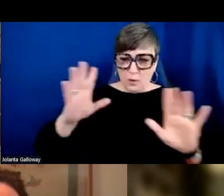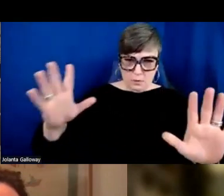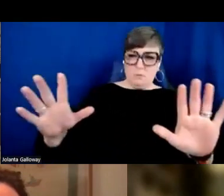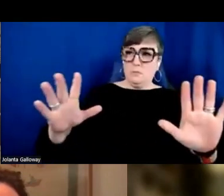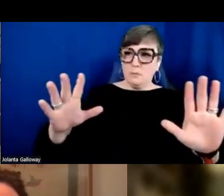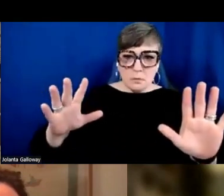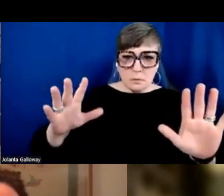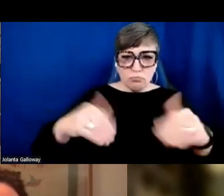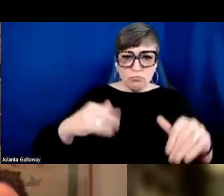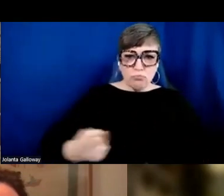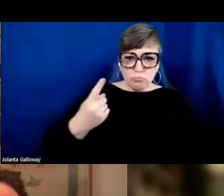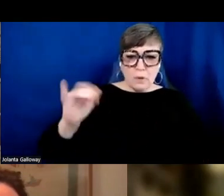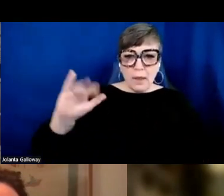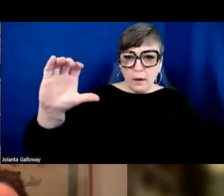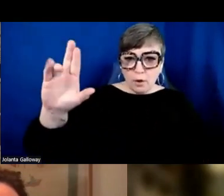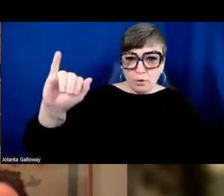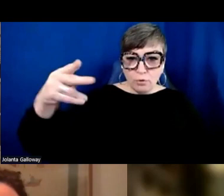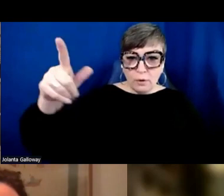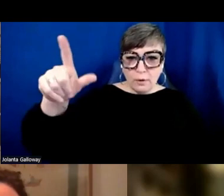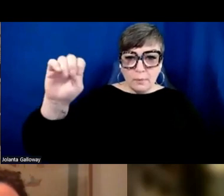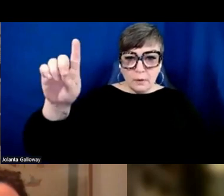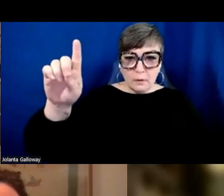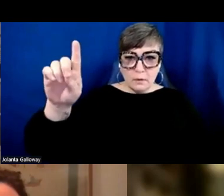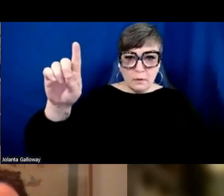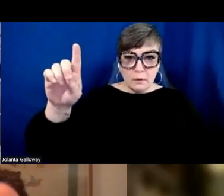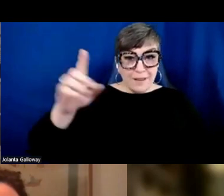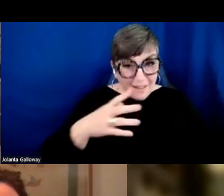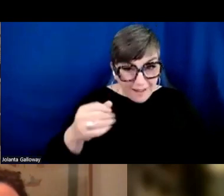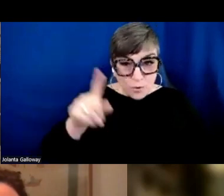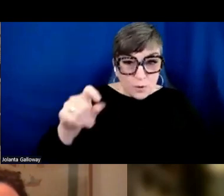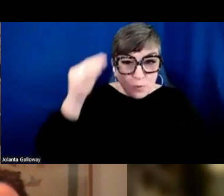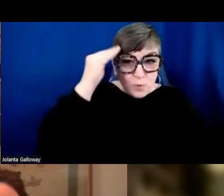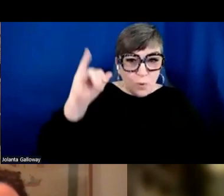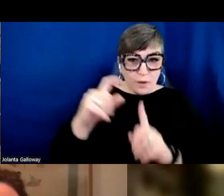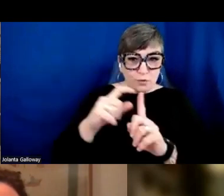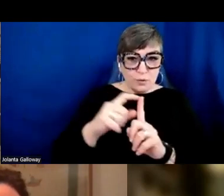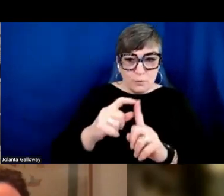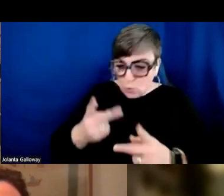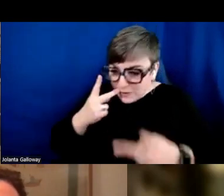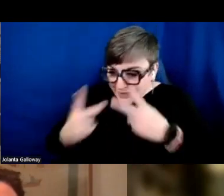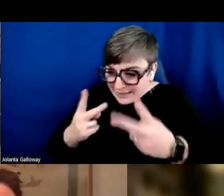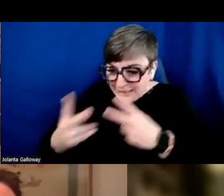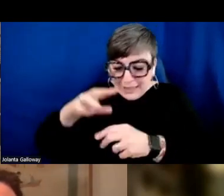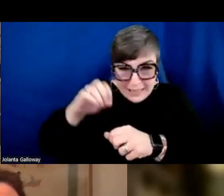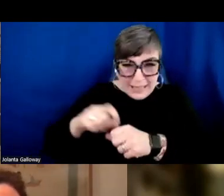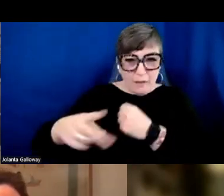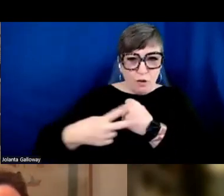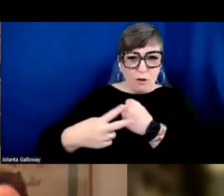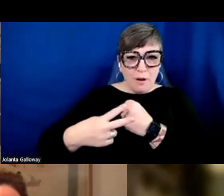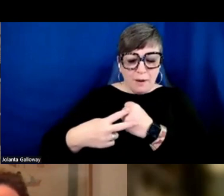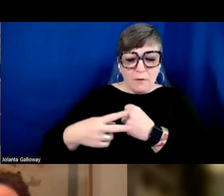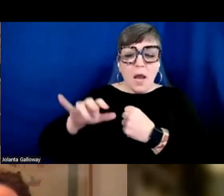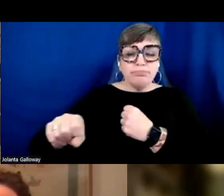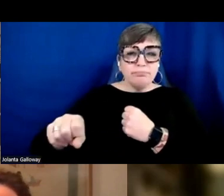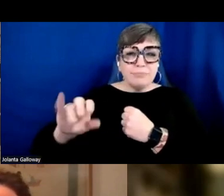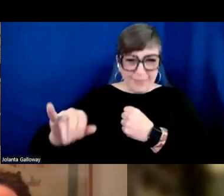like, you know, those, but you need to know those terms to see it in the archive. Um, so I